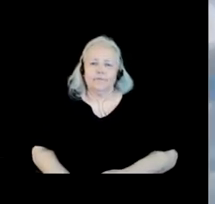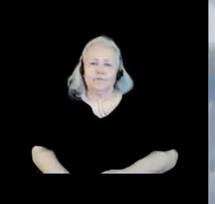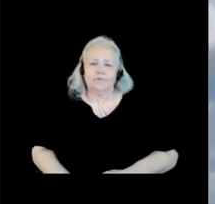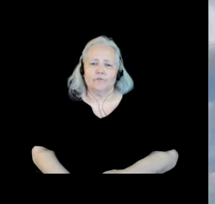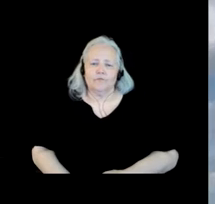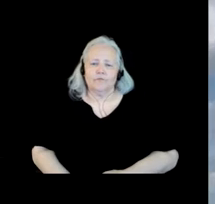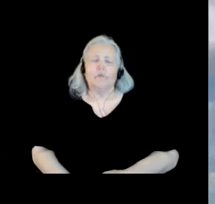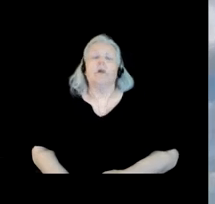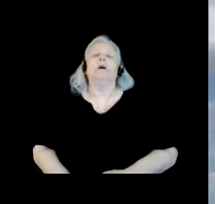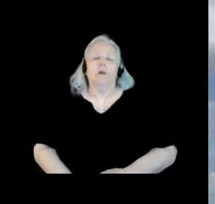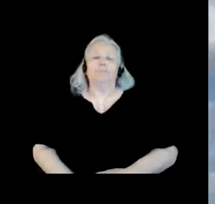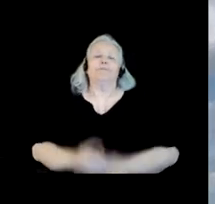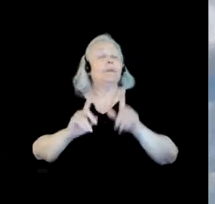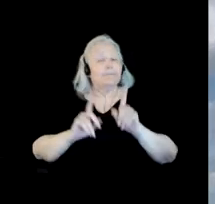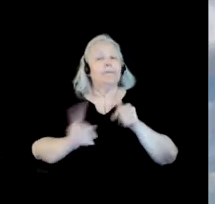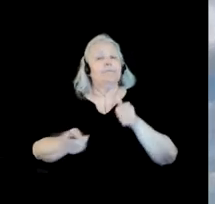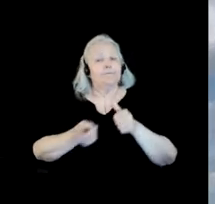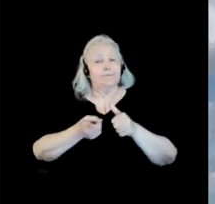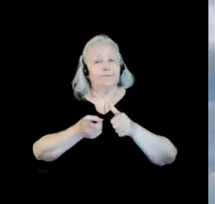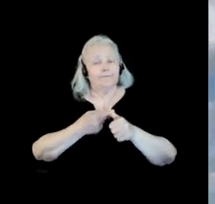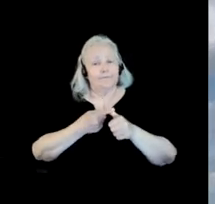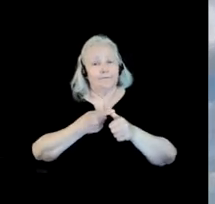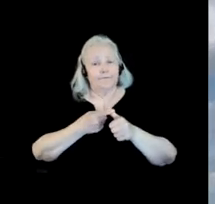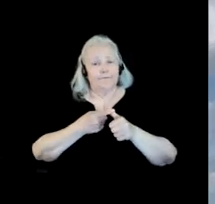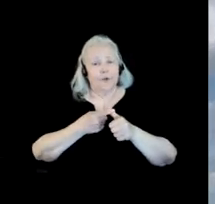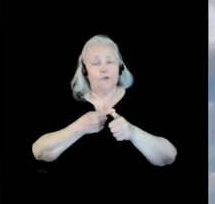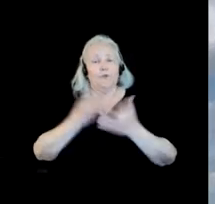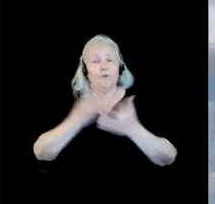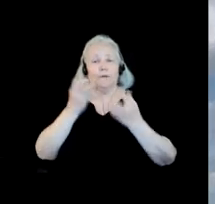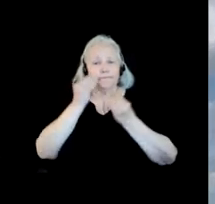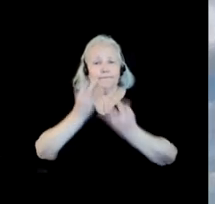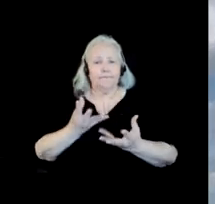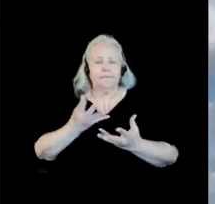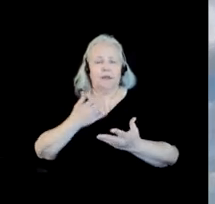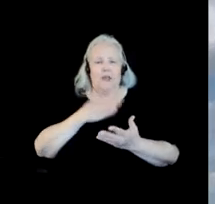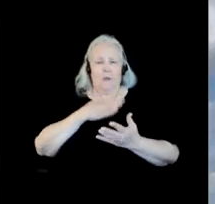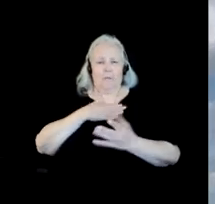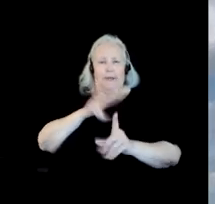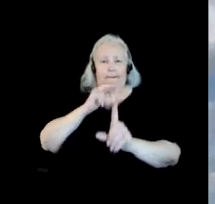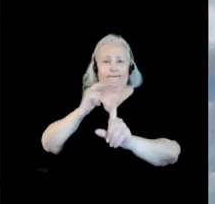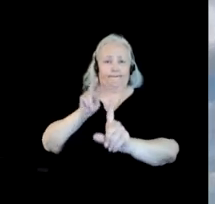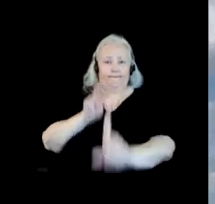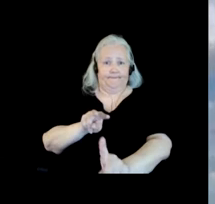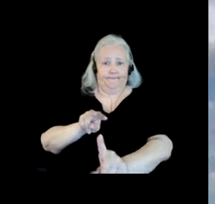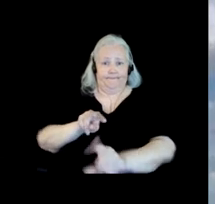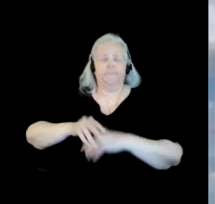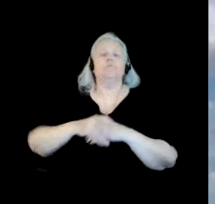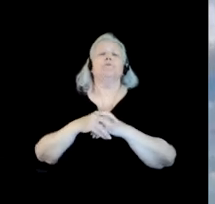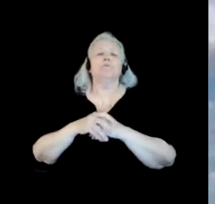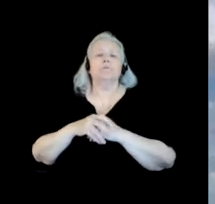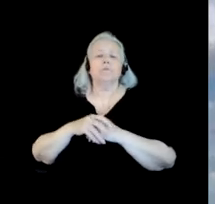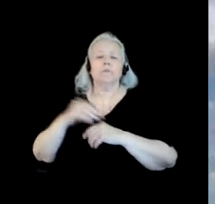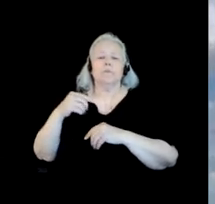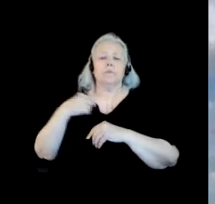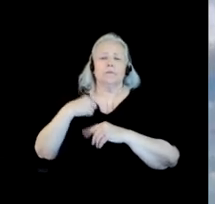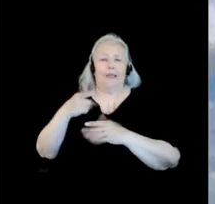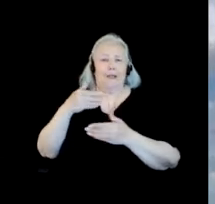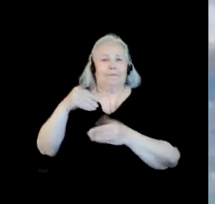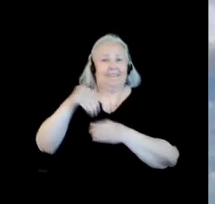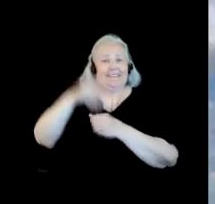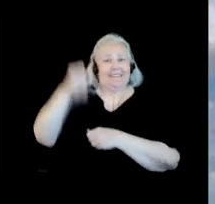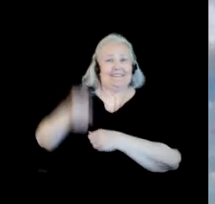But I'd like to start and let you know where I'm coming from. I'm coming from the coastal bend of South Texas,